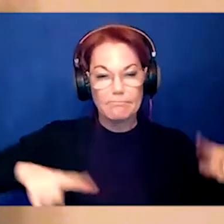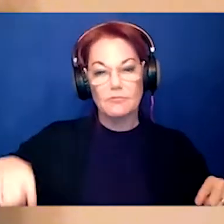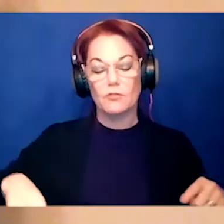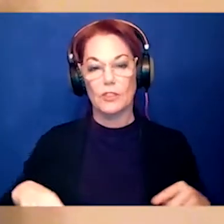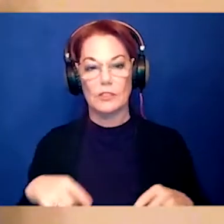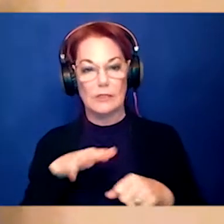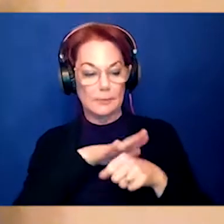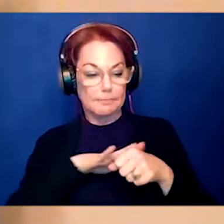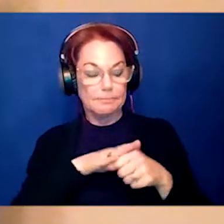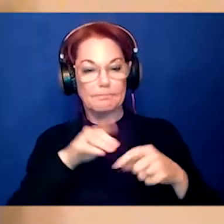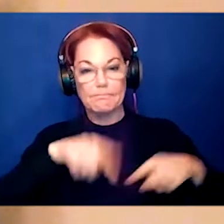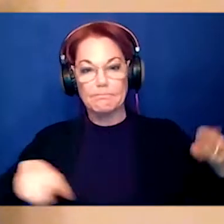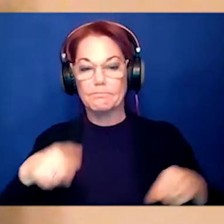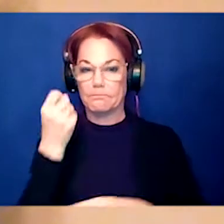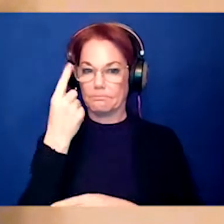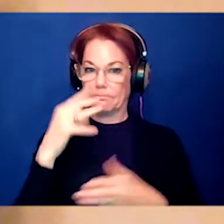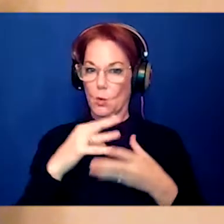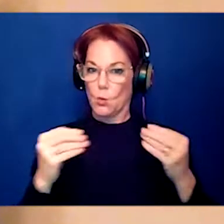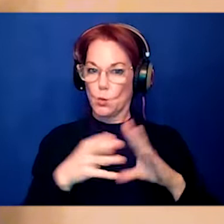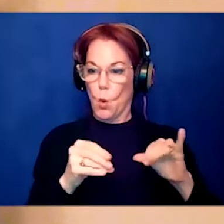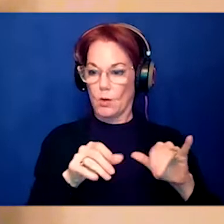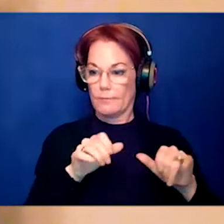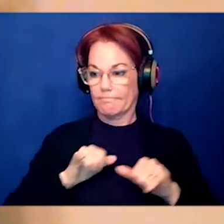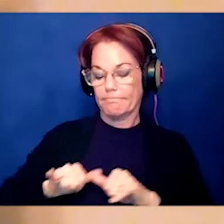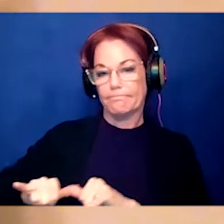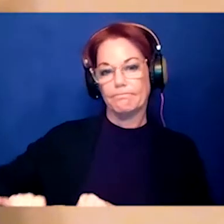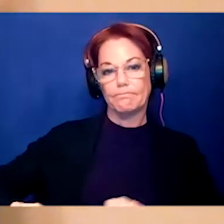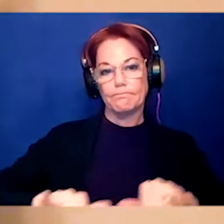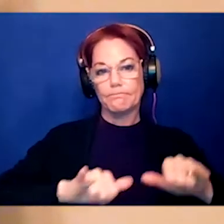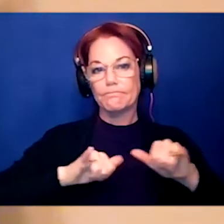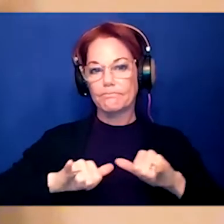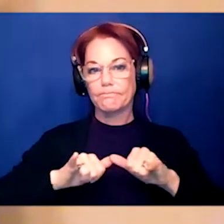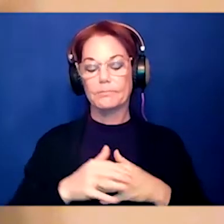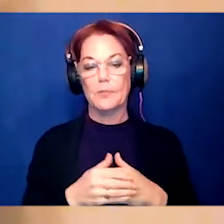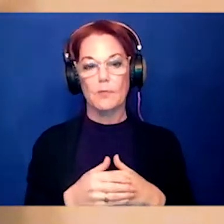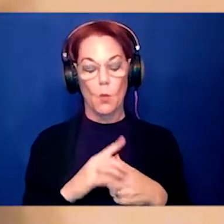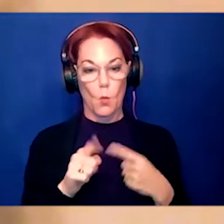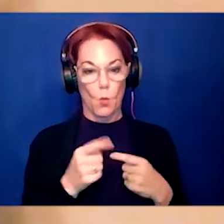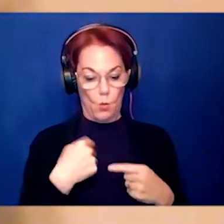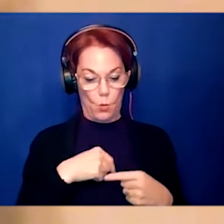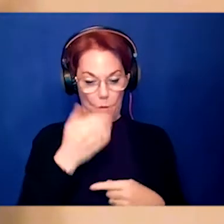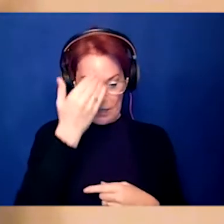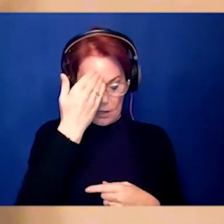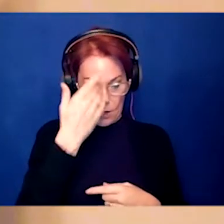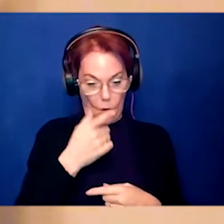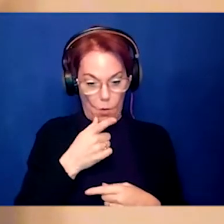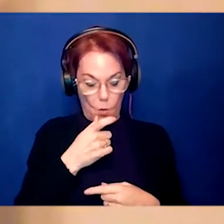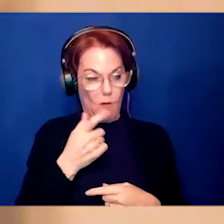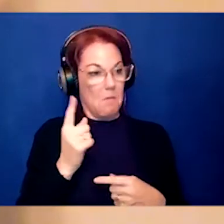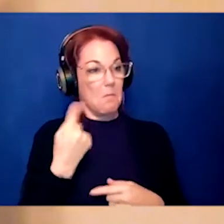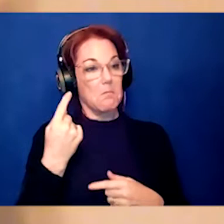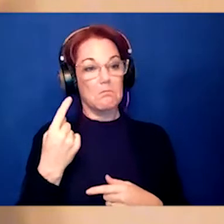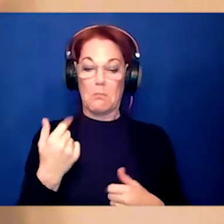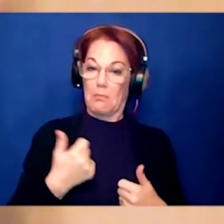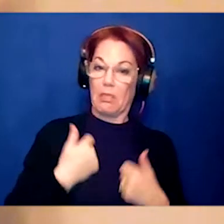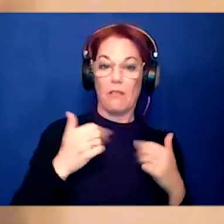We all share those stories at that moment when we stop being who we are or who we were in our home and became refugees. It